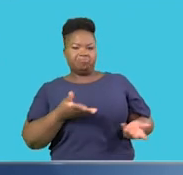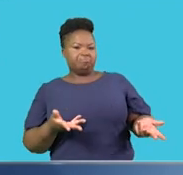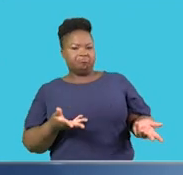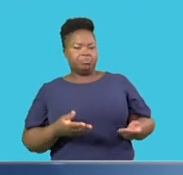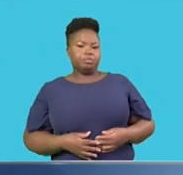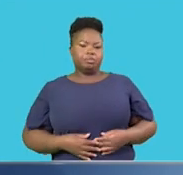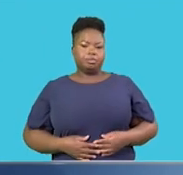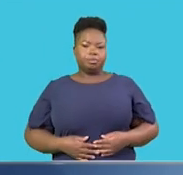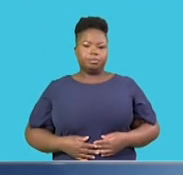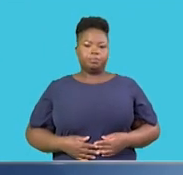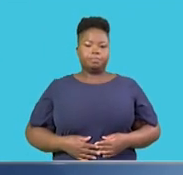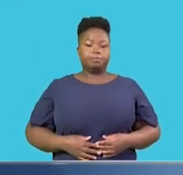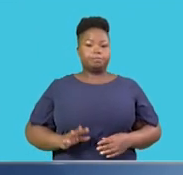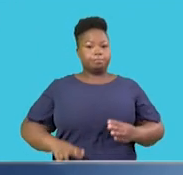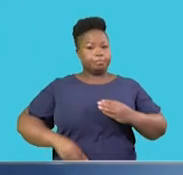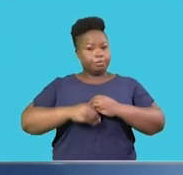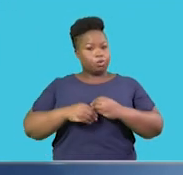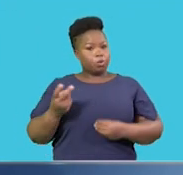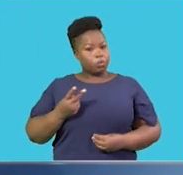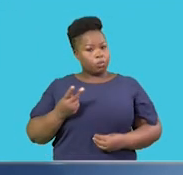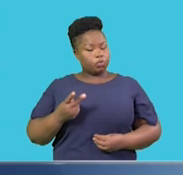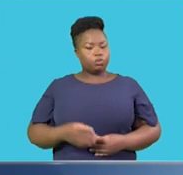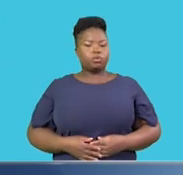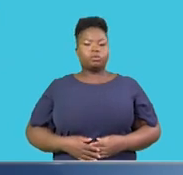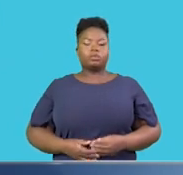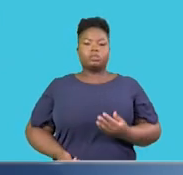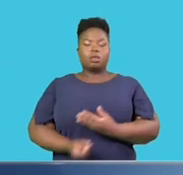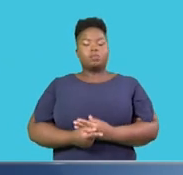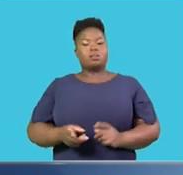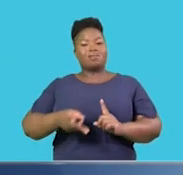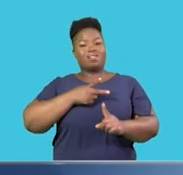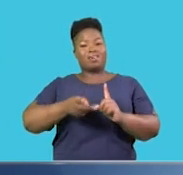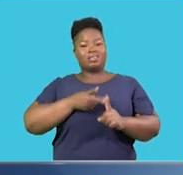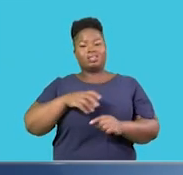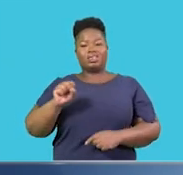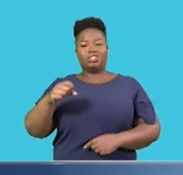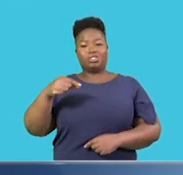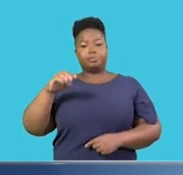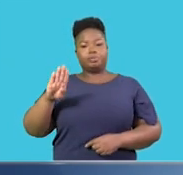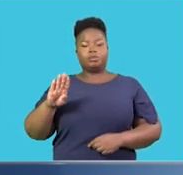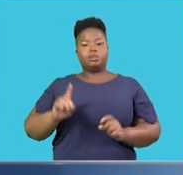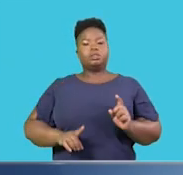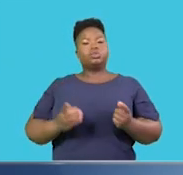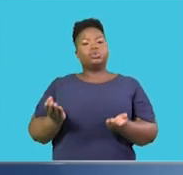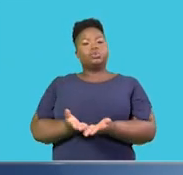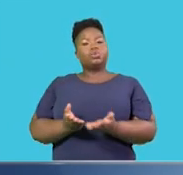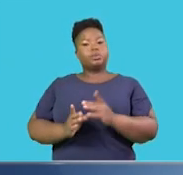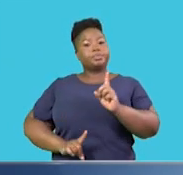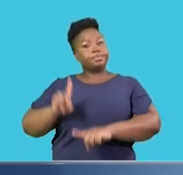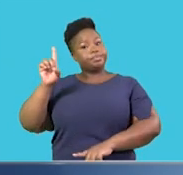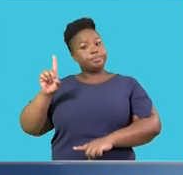parents. Additionally, incidents of vandalism of SGBs and school success are